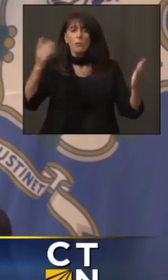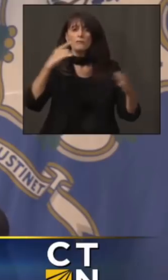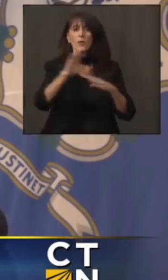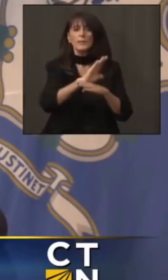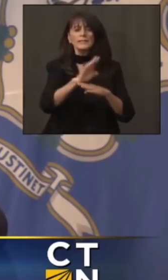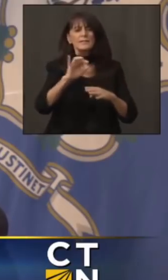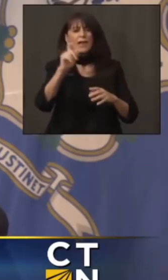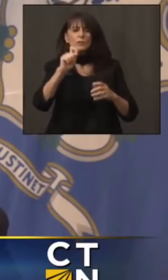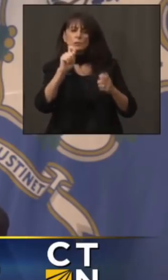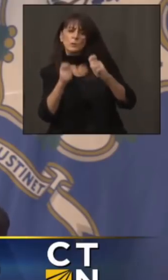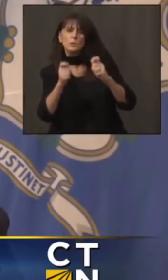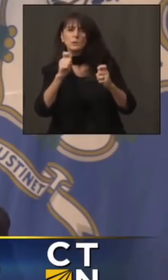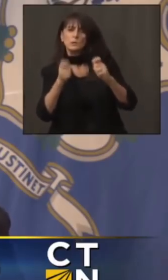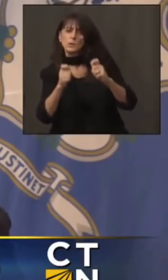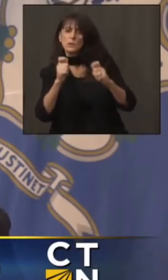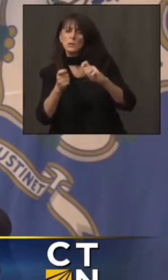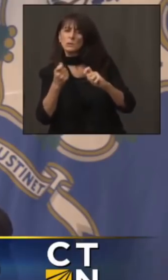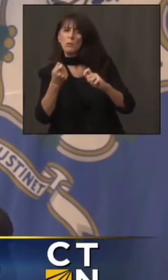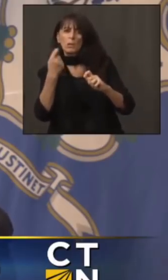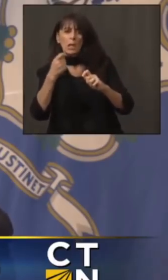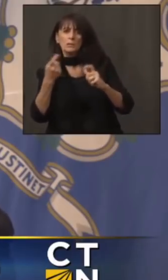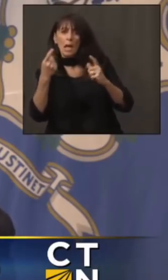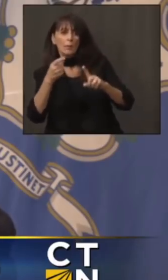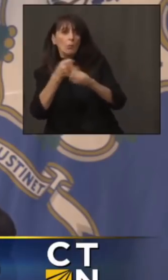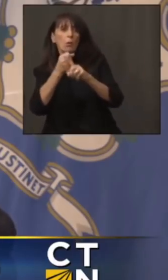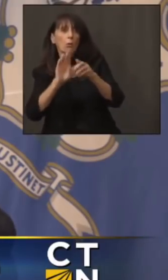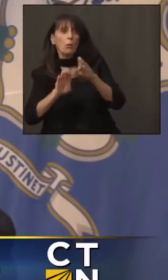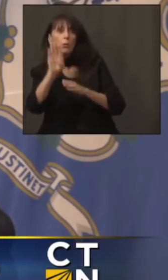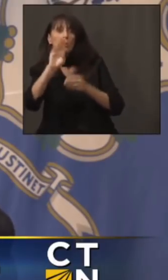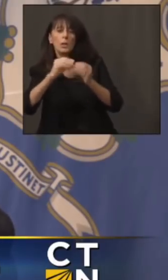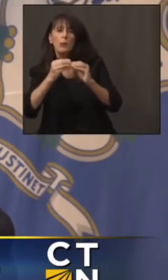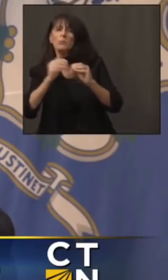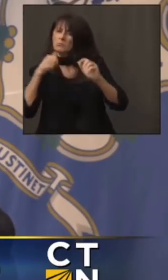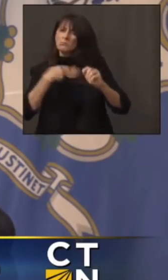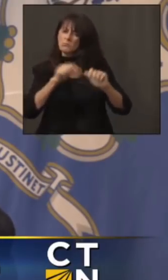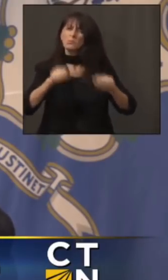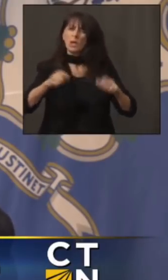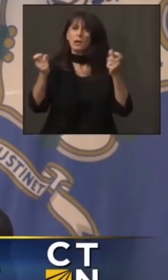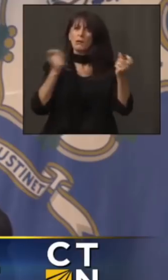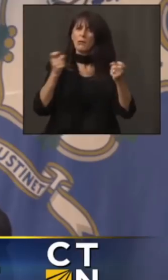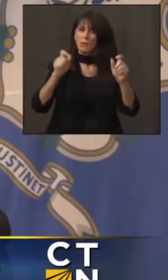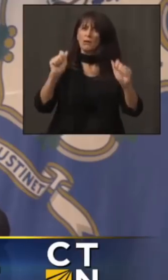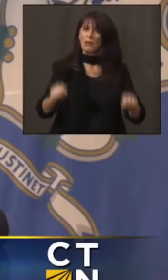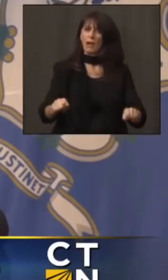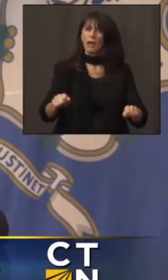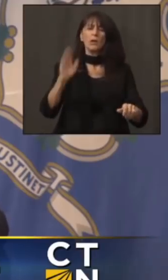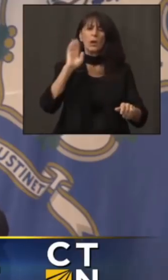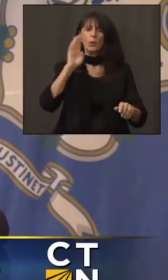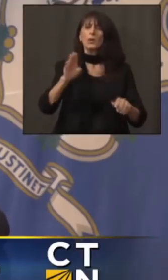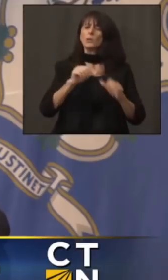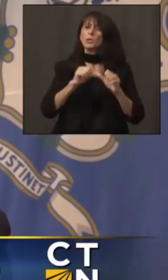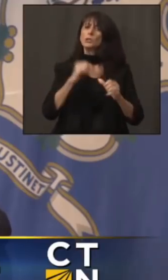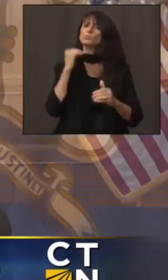fine-tuning, if circumstances change, I think we can handle that, and I think our economy will keep going forward.